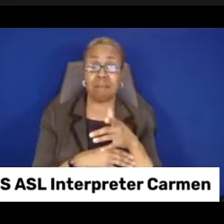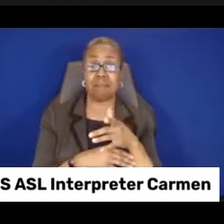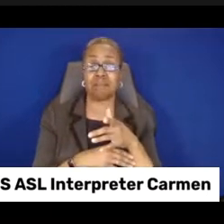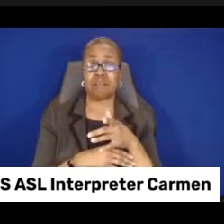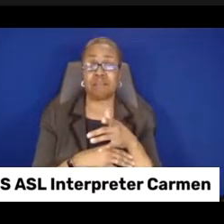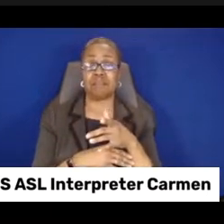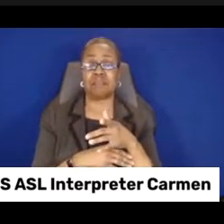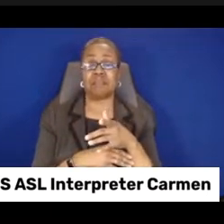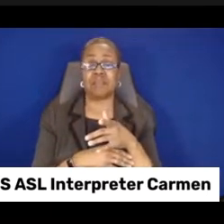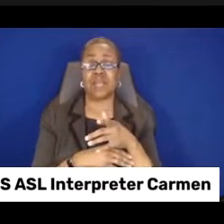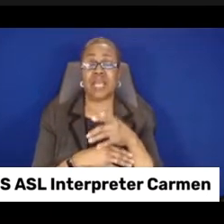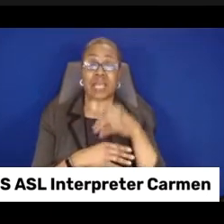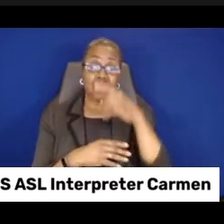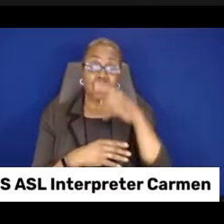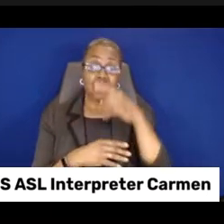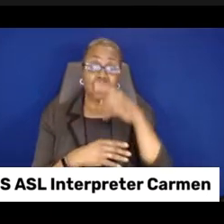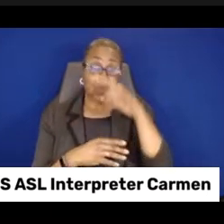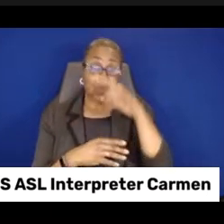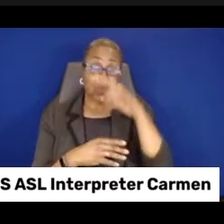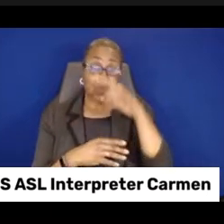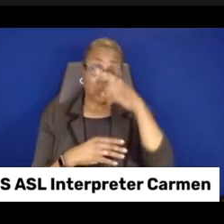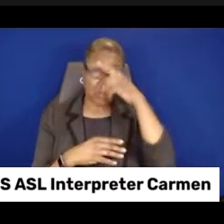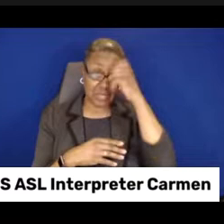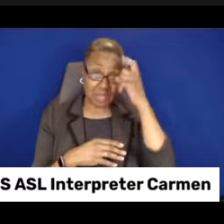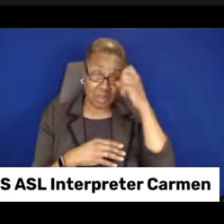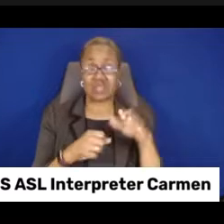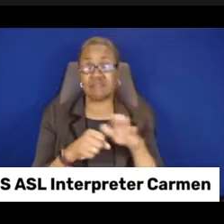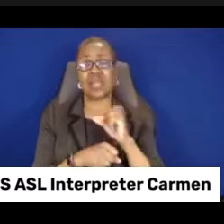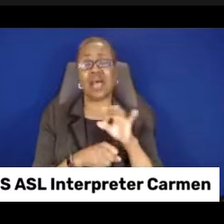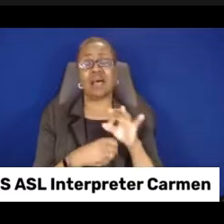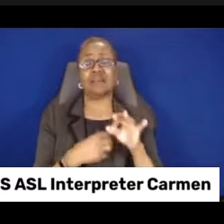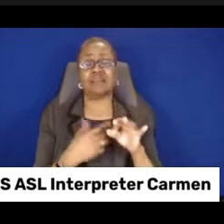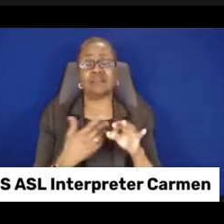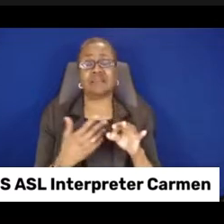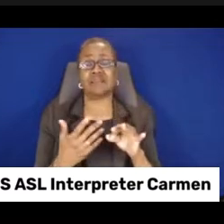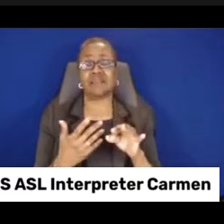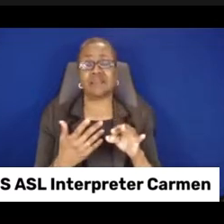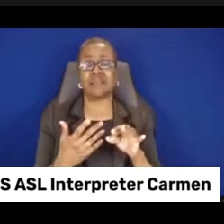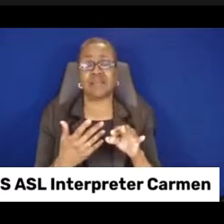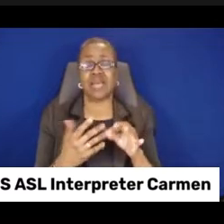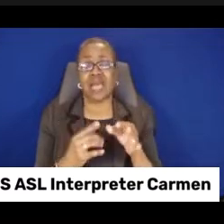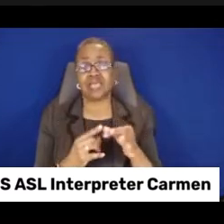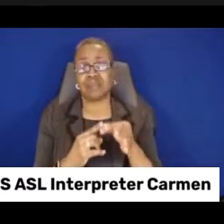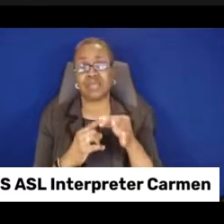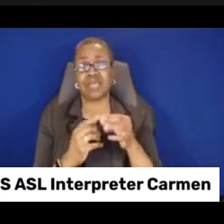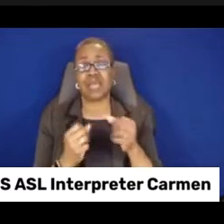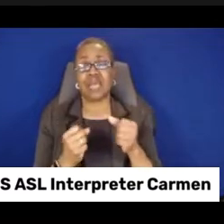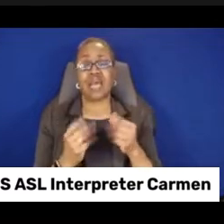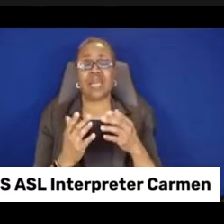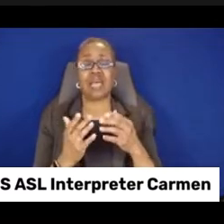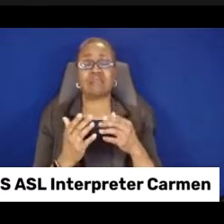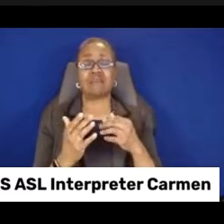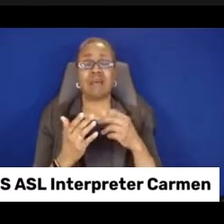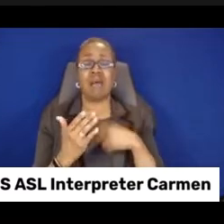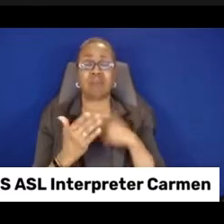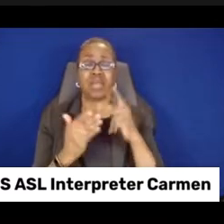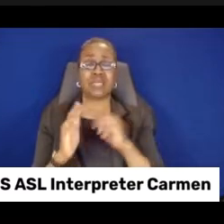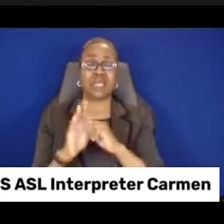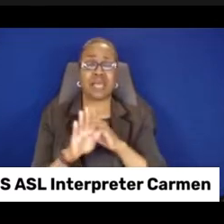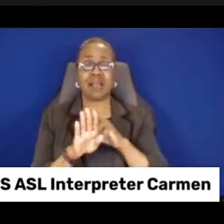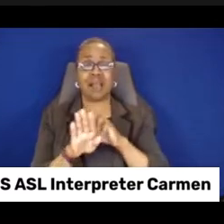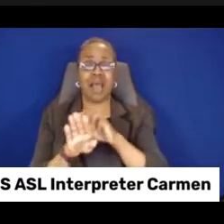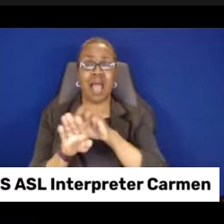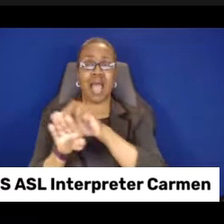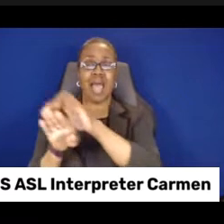is in the summertime full of, especially a lot of climbing plants plants that grow over structures